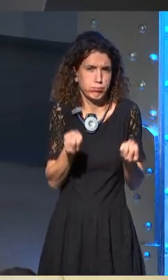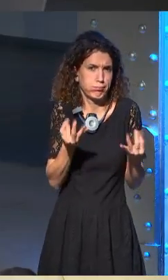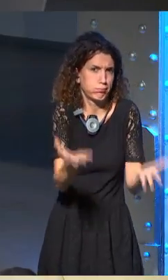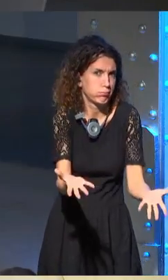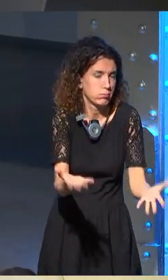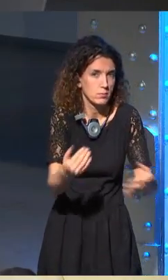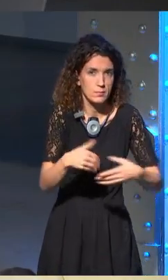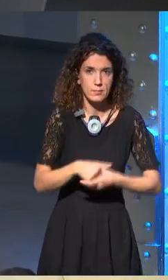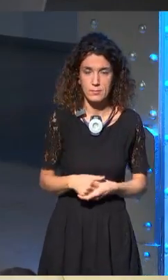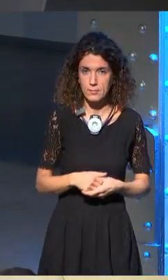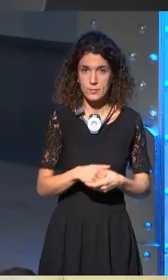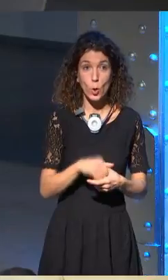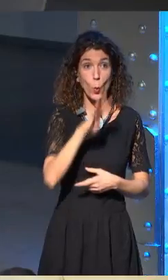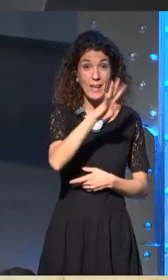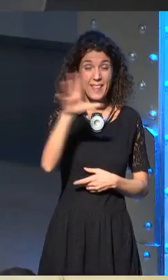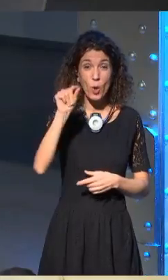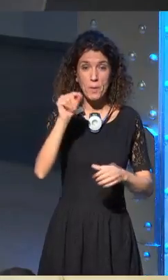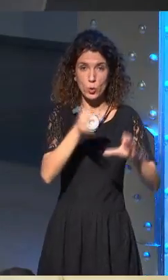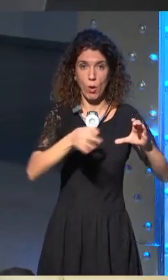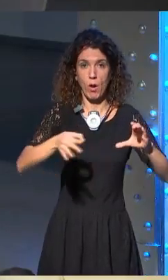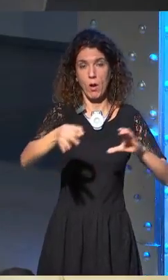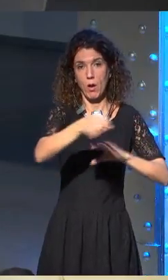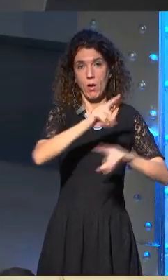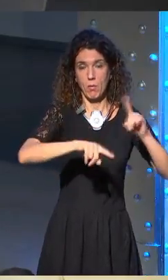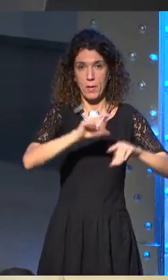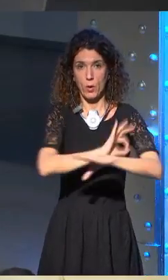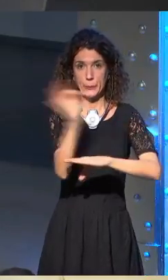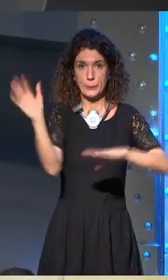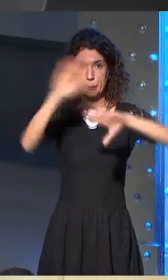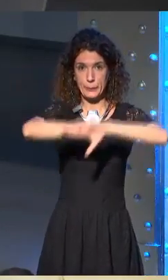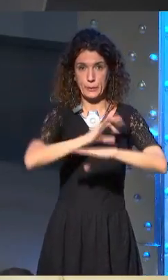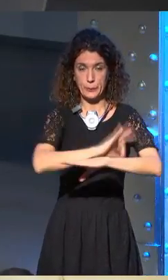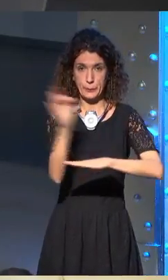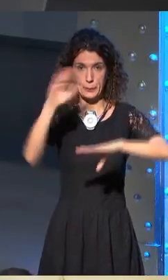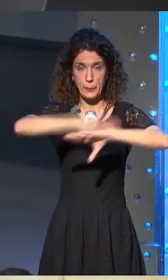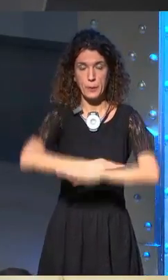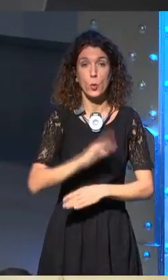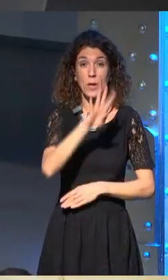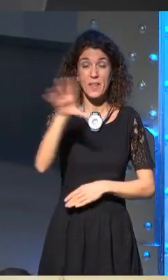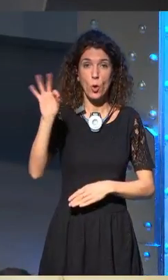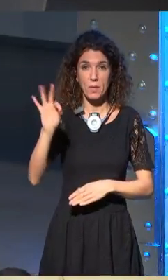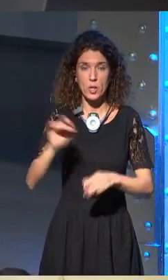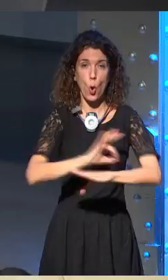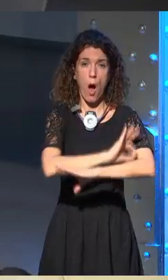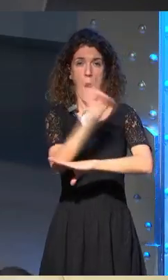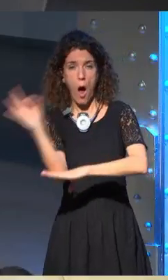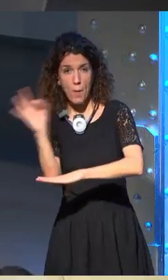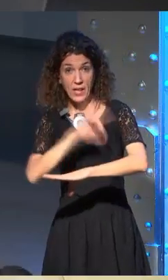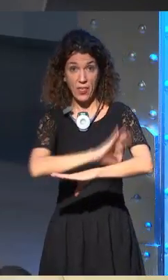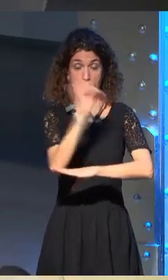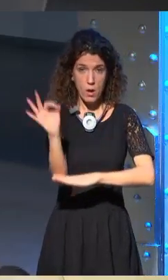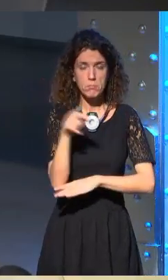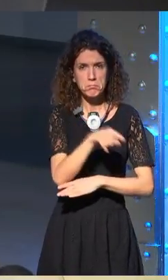Every 45 minutes, one or the other. Y después de haber visto cada 45 minutos. So after seeing